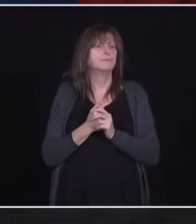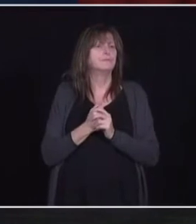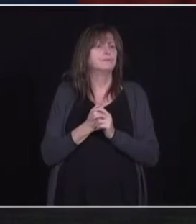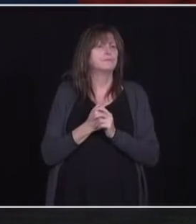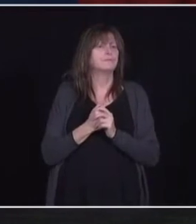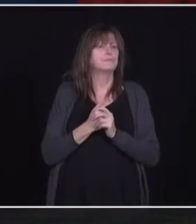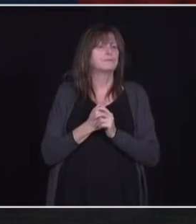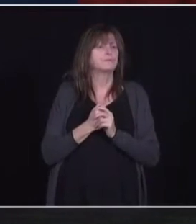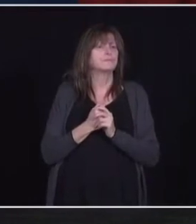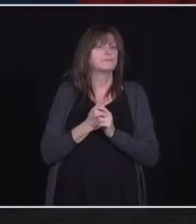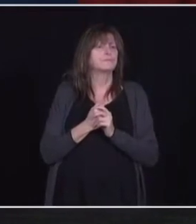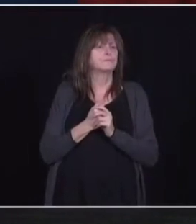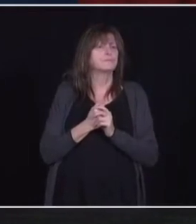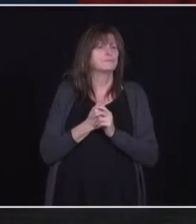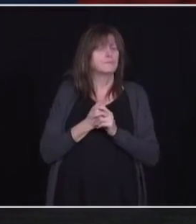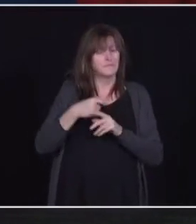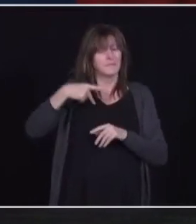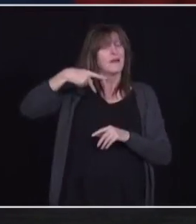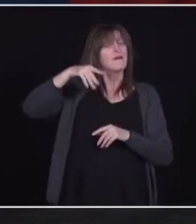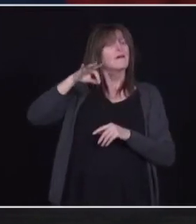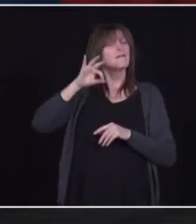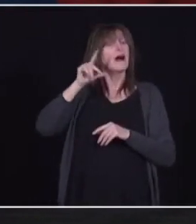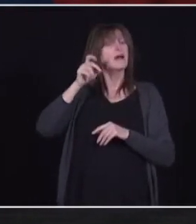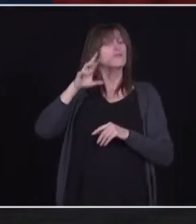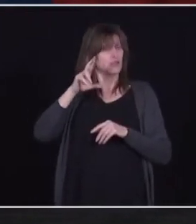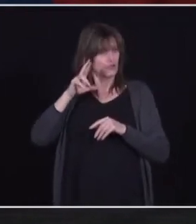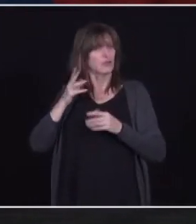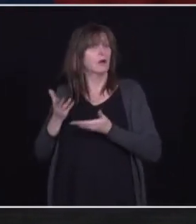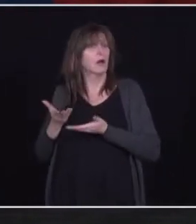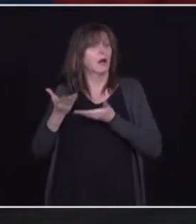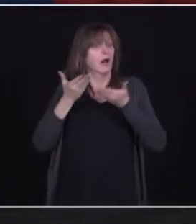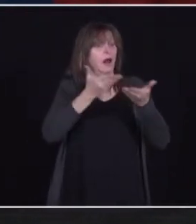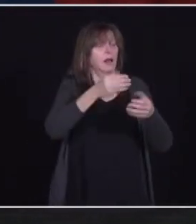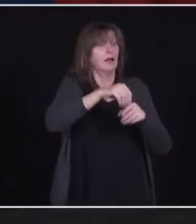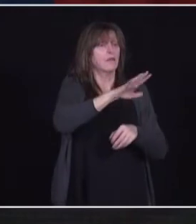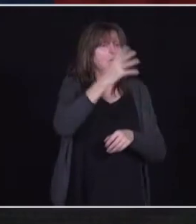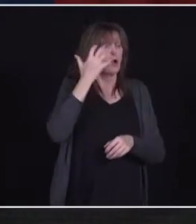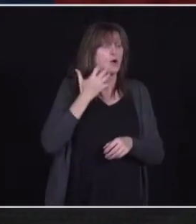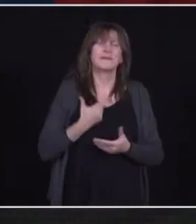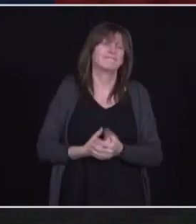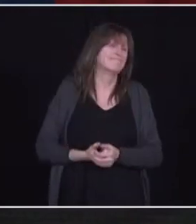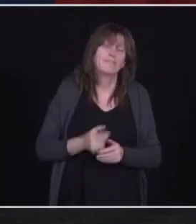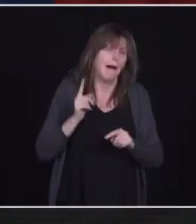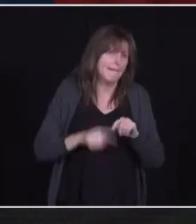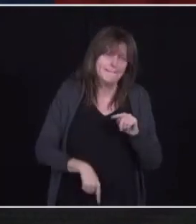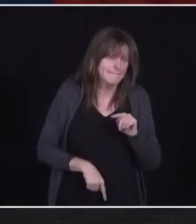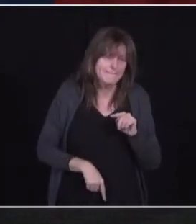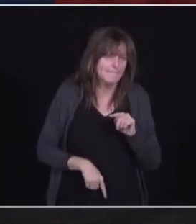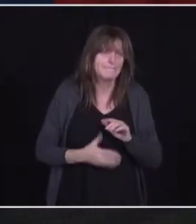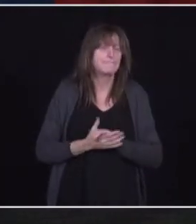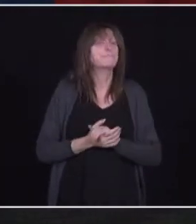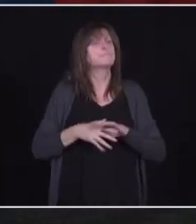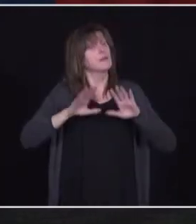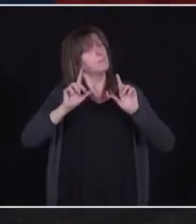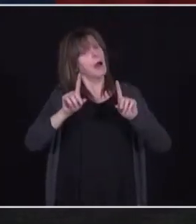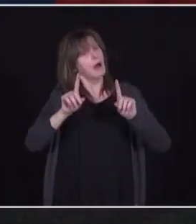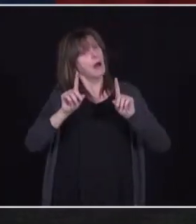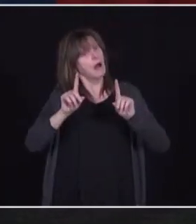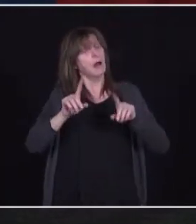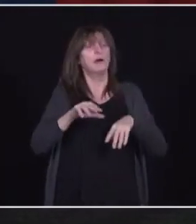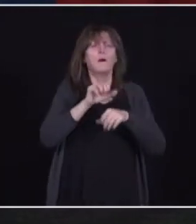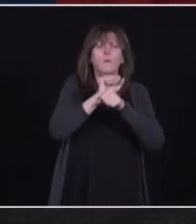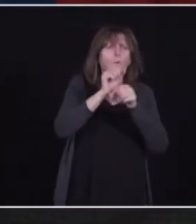homes and set up a special vaccination site and vaccinate the residents and all the workers and the healthcare workers and essential visitors, what